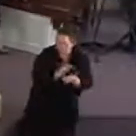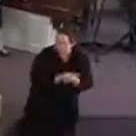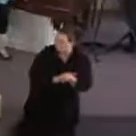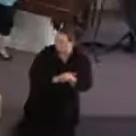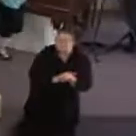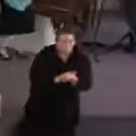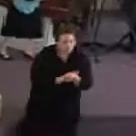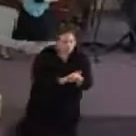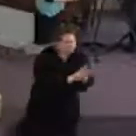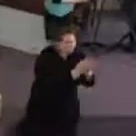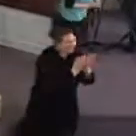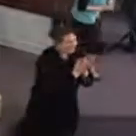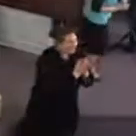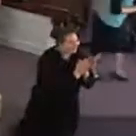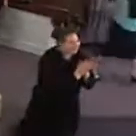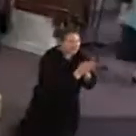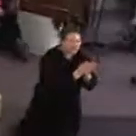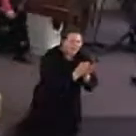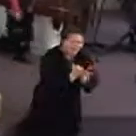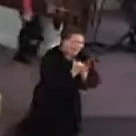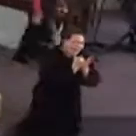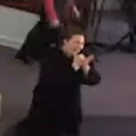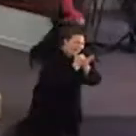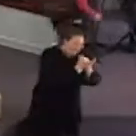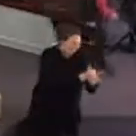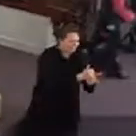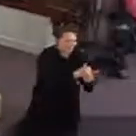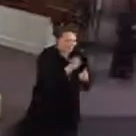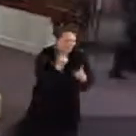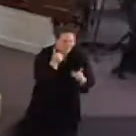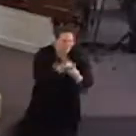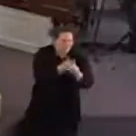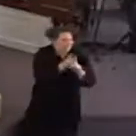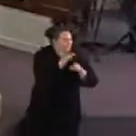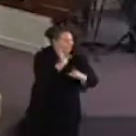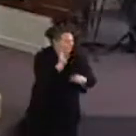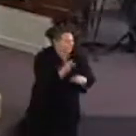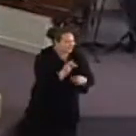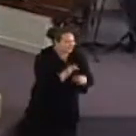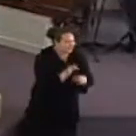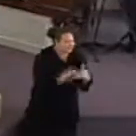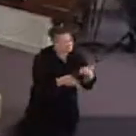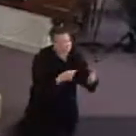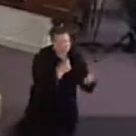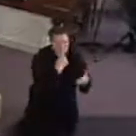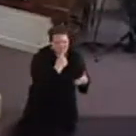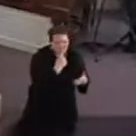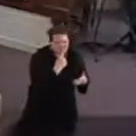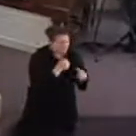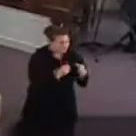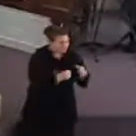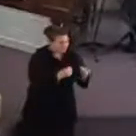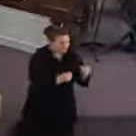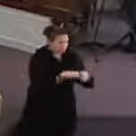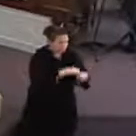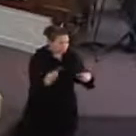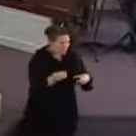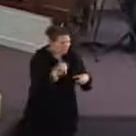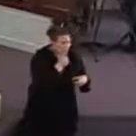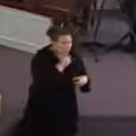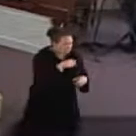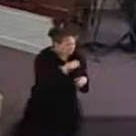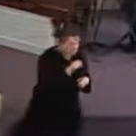help him preach today. Amen. Amen. Somebody at work would say, man, it's awful cold outside. You might have said, oh, yeah, amen. You might